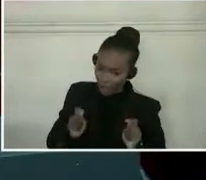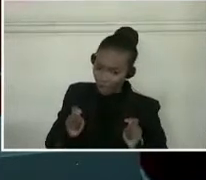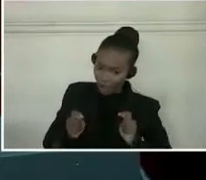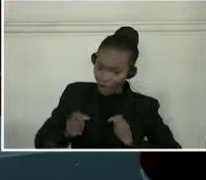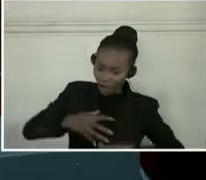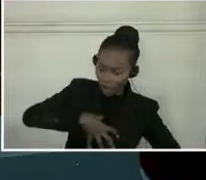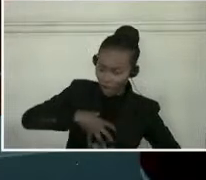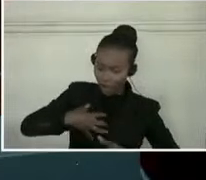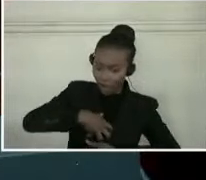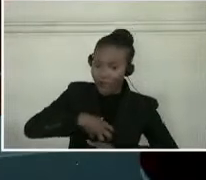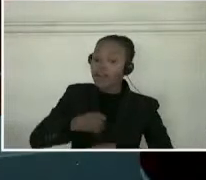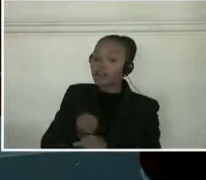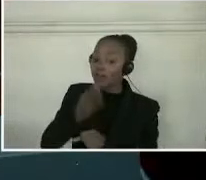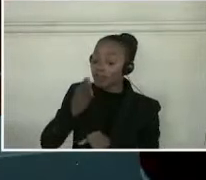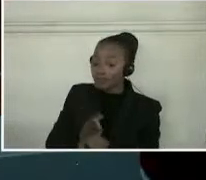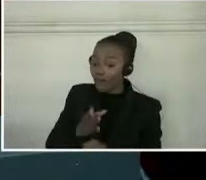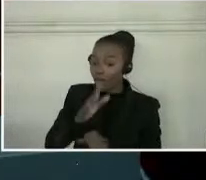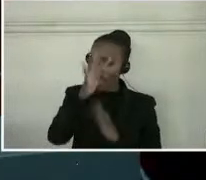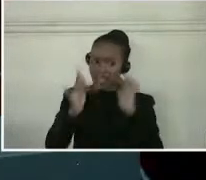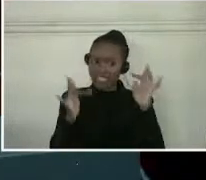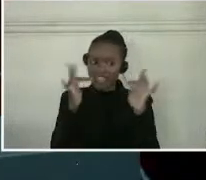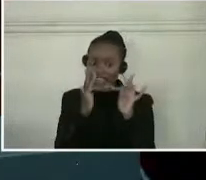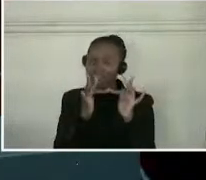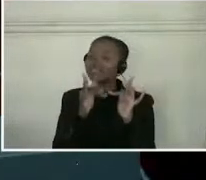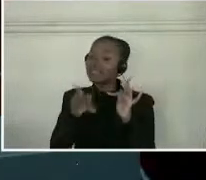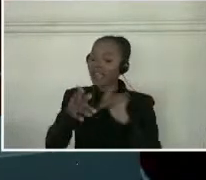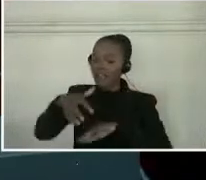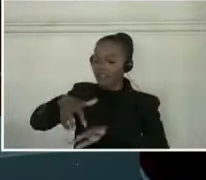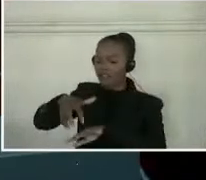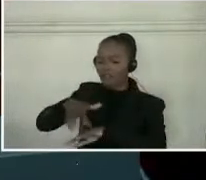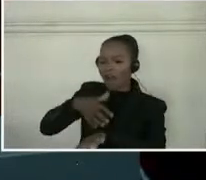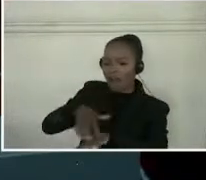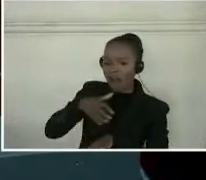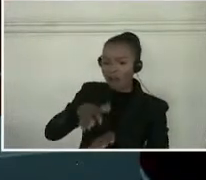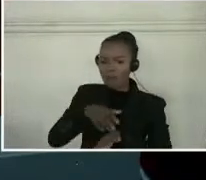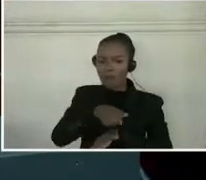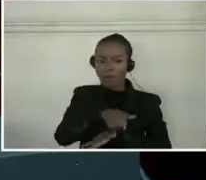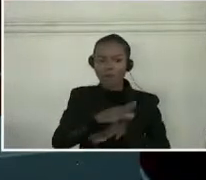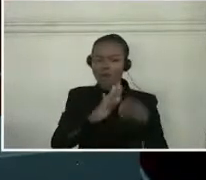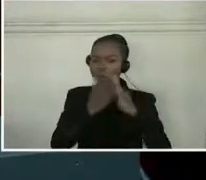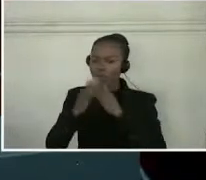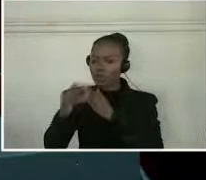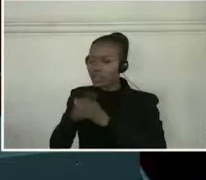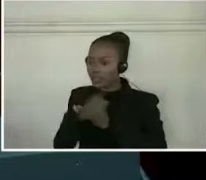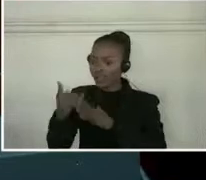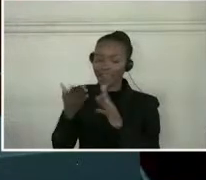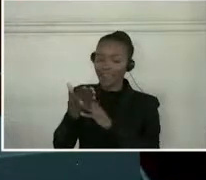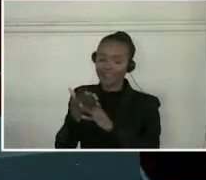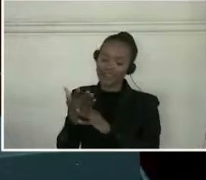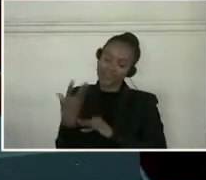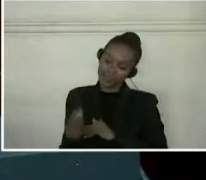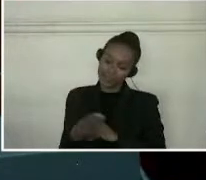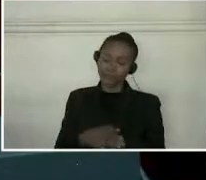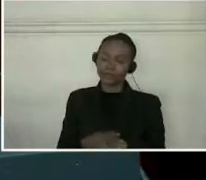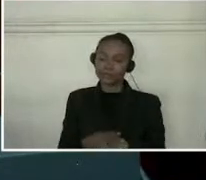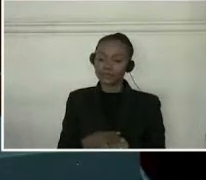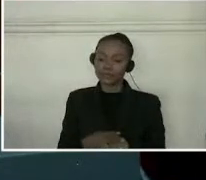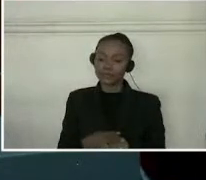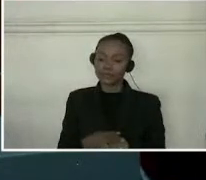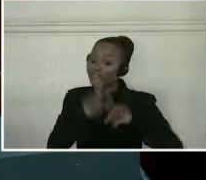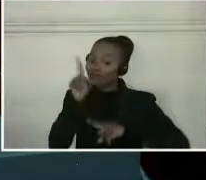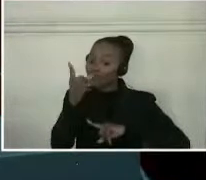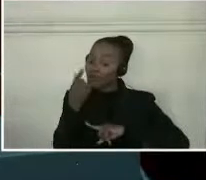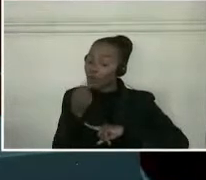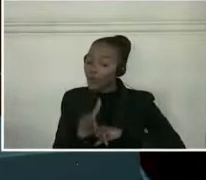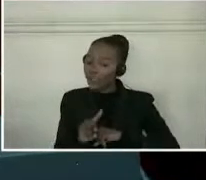even the most remote areas of our province we have successfully revived the provision of ebook which